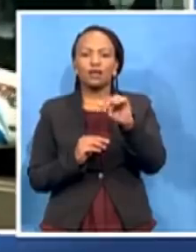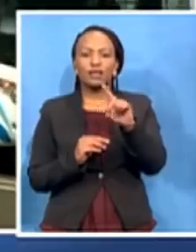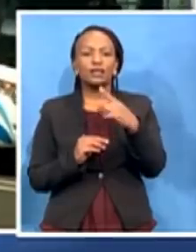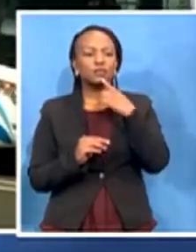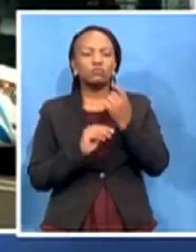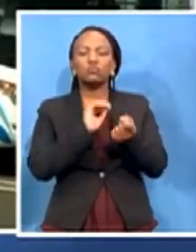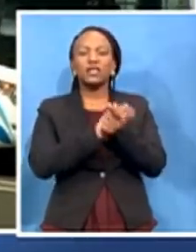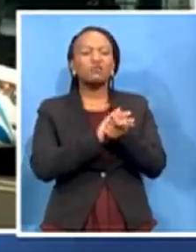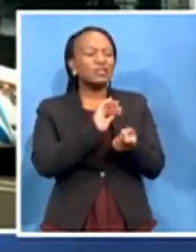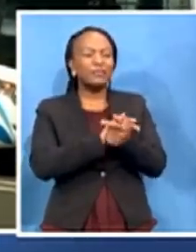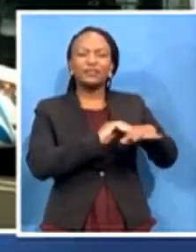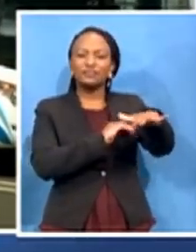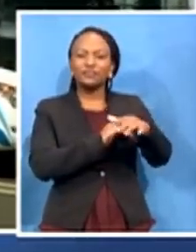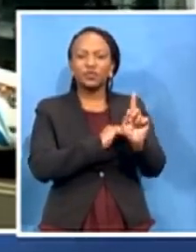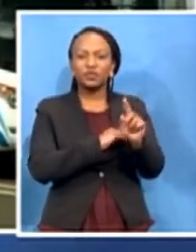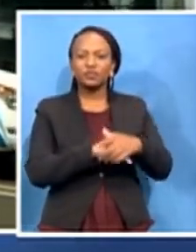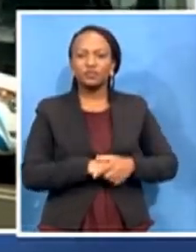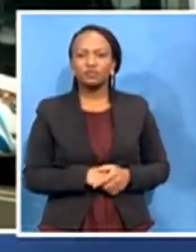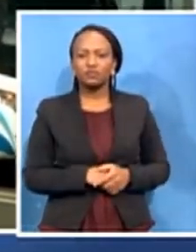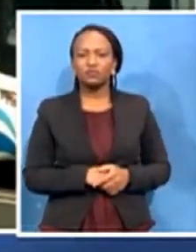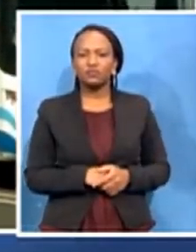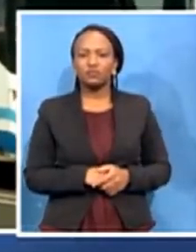some problems.